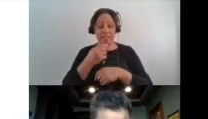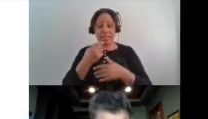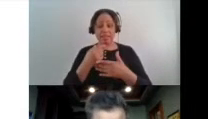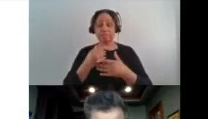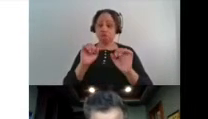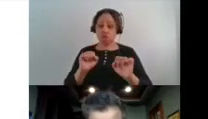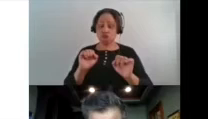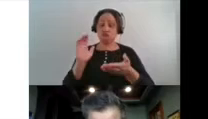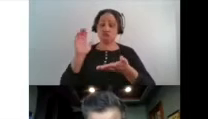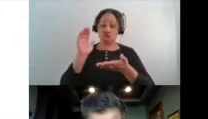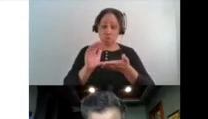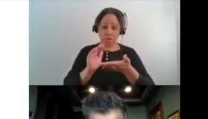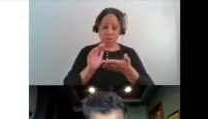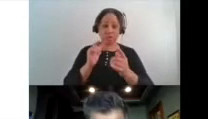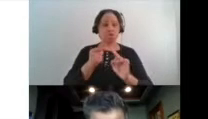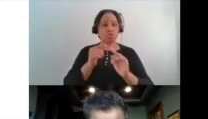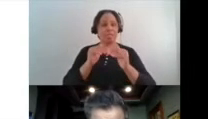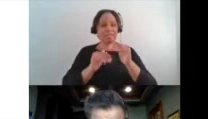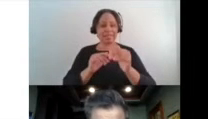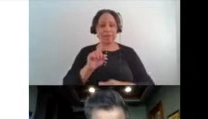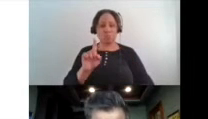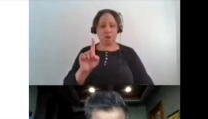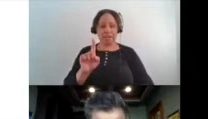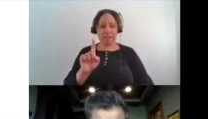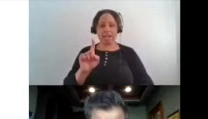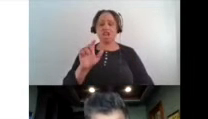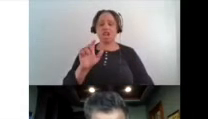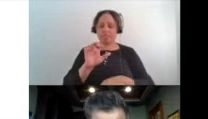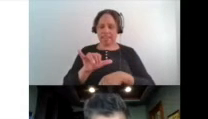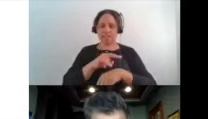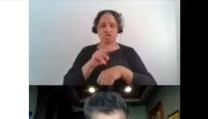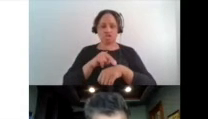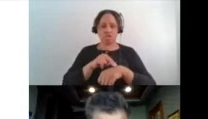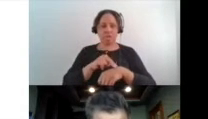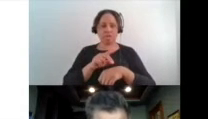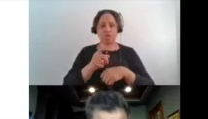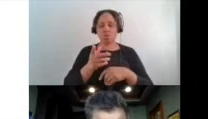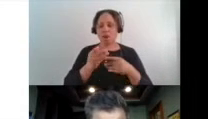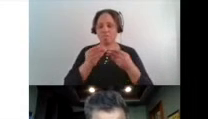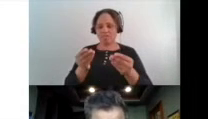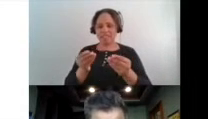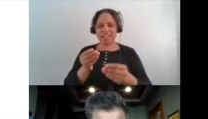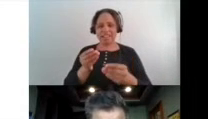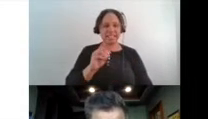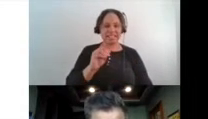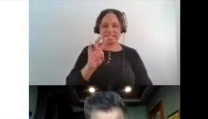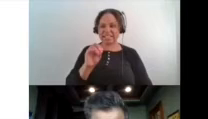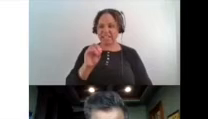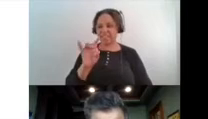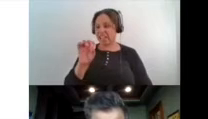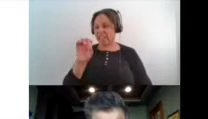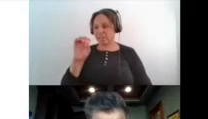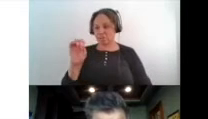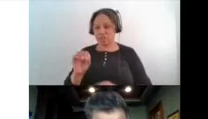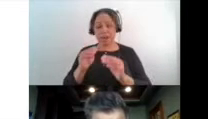down potentially to less than 1, which is normal. So you're providing 50, 60, 70, 80% more kidney function